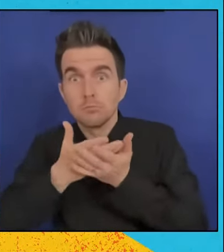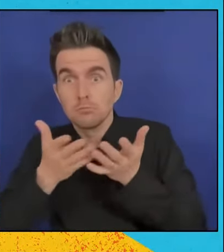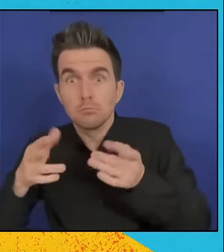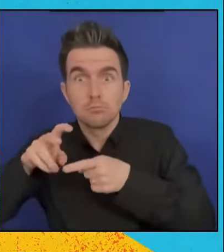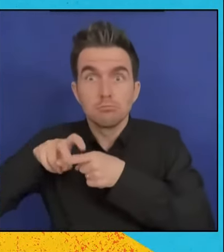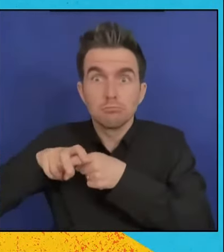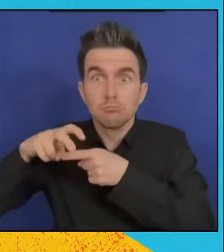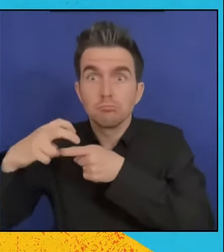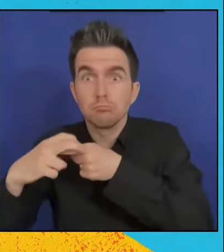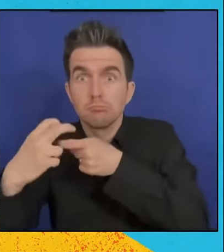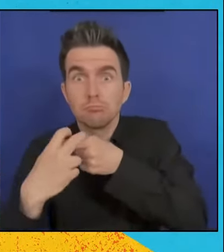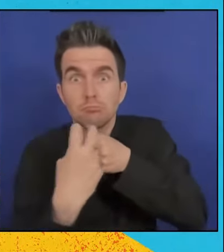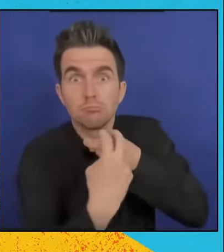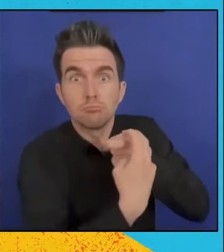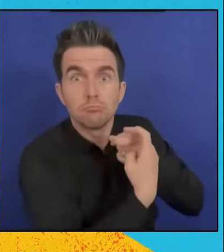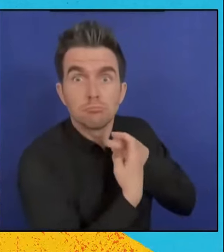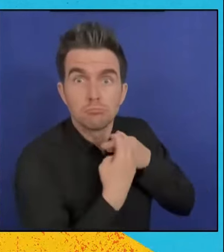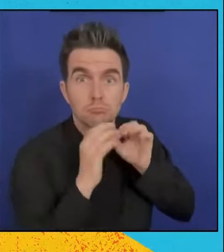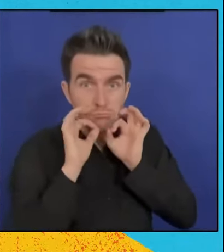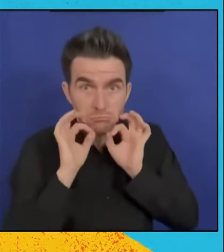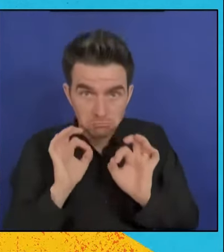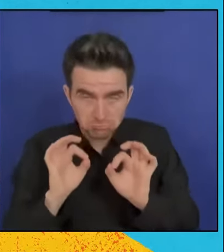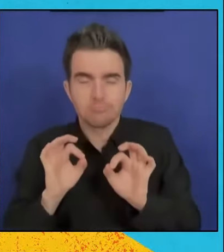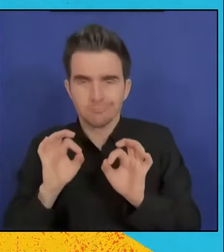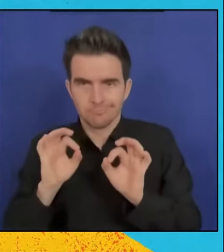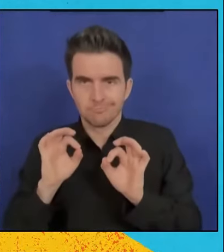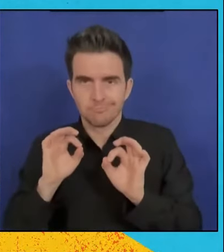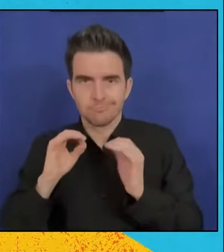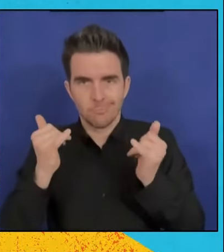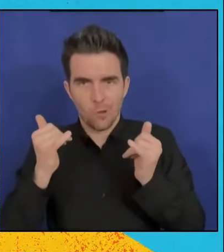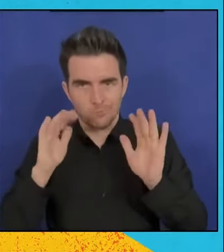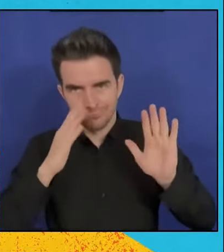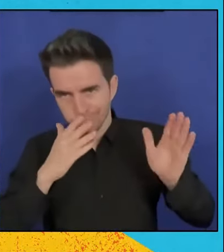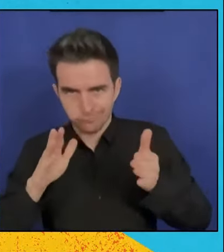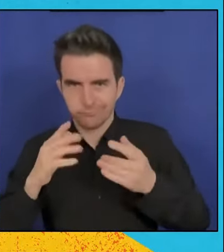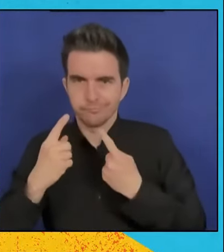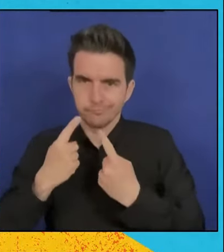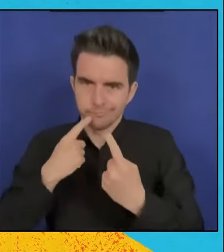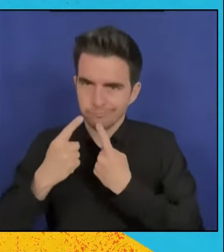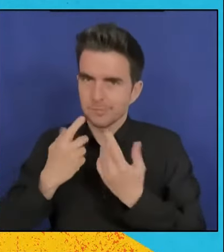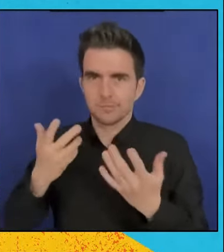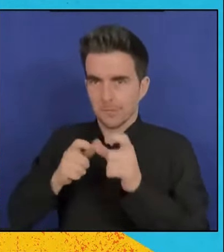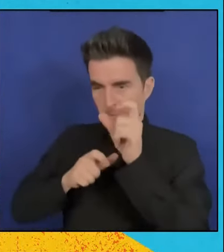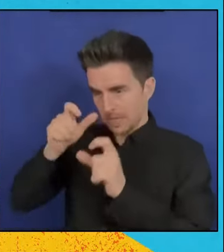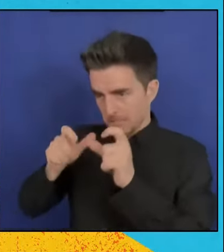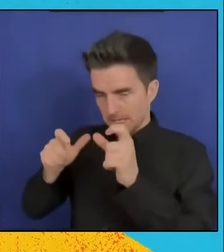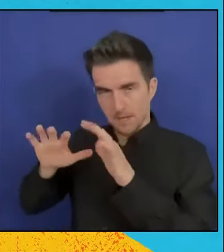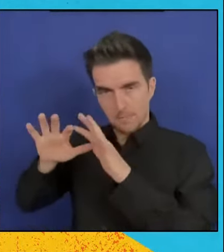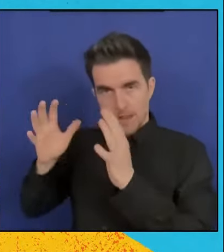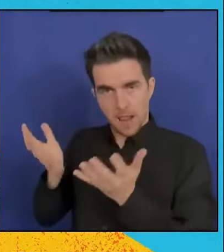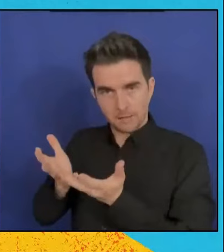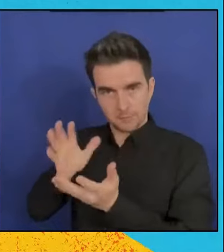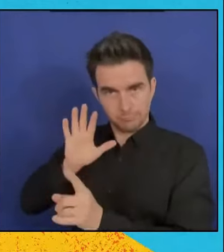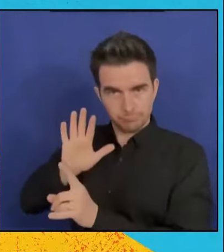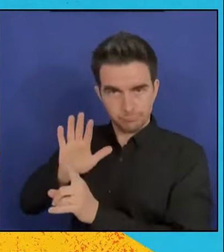you very much. And pass it in over to Karen and her colleagues while they take us away. Thank you.